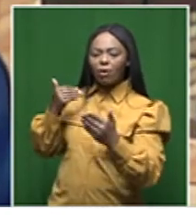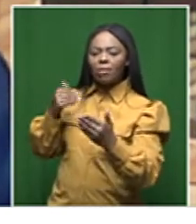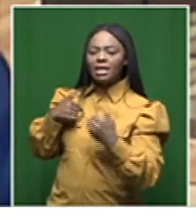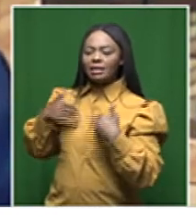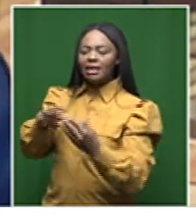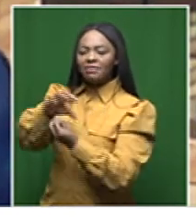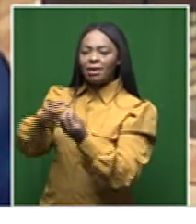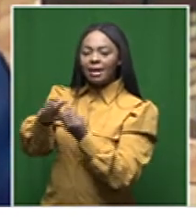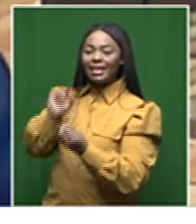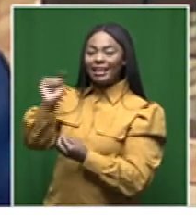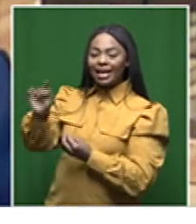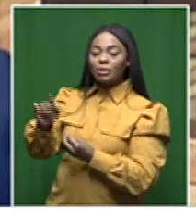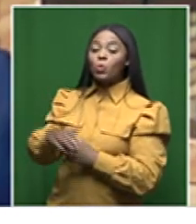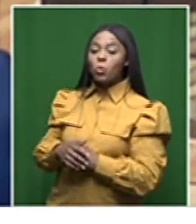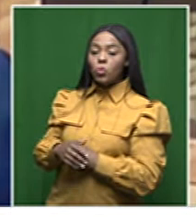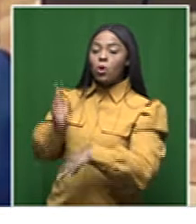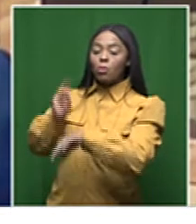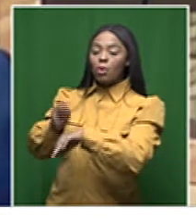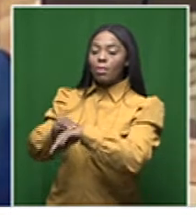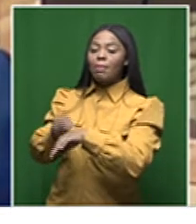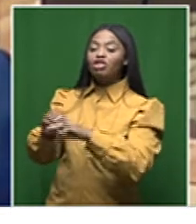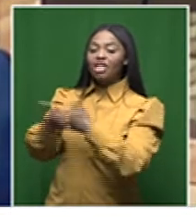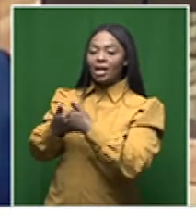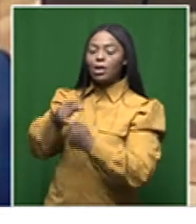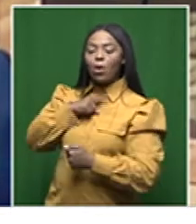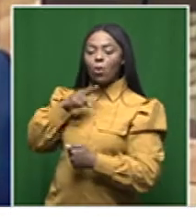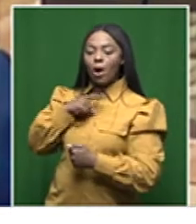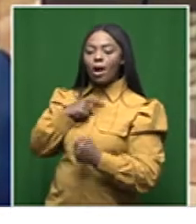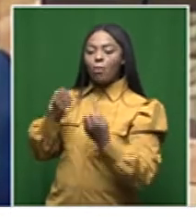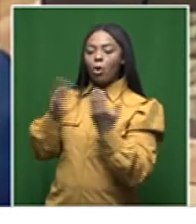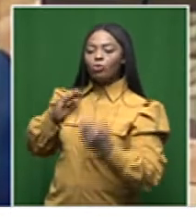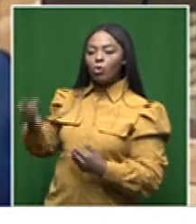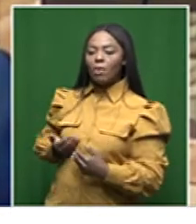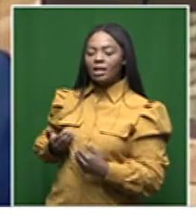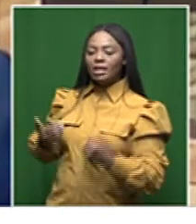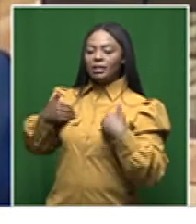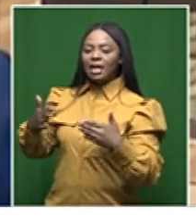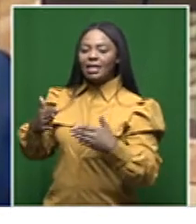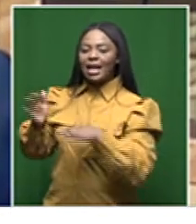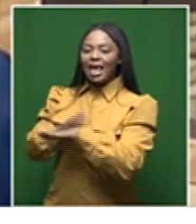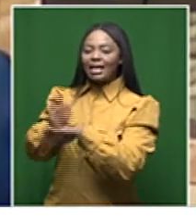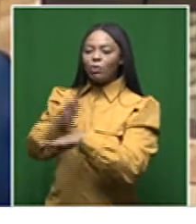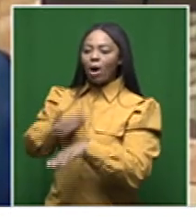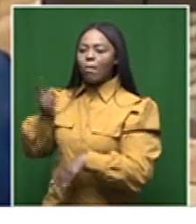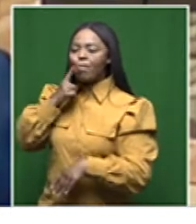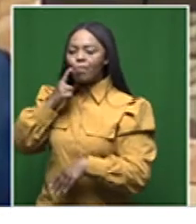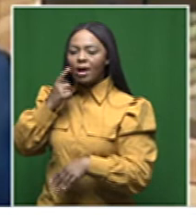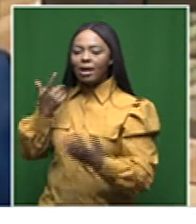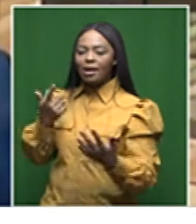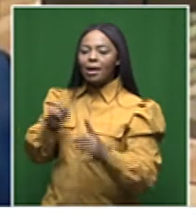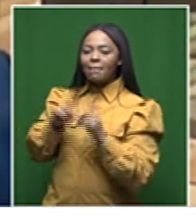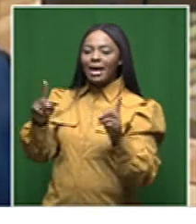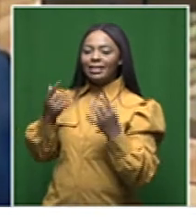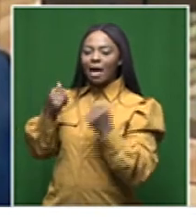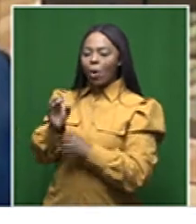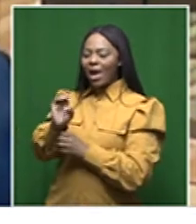a major, major red flag, because many women start their reproductive career at a very late age. By that time, the quality